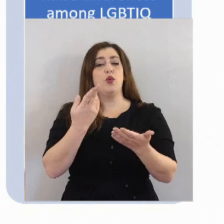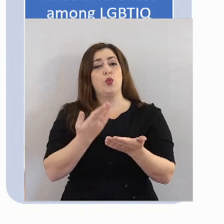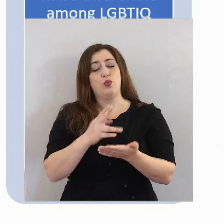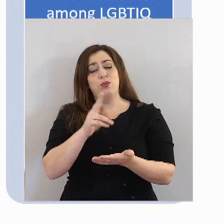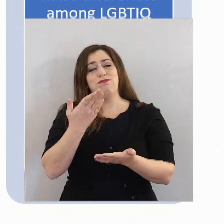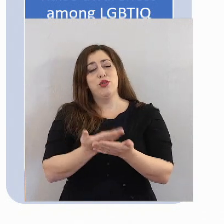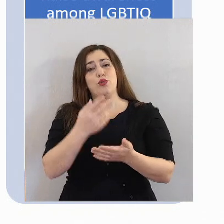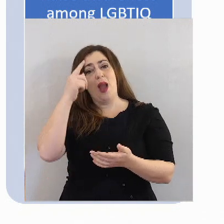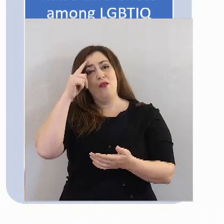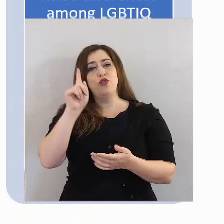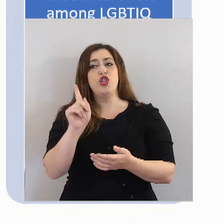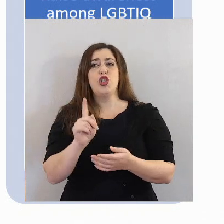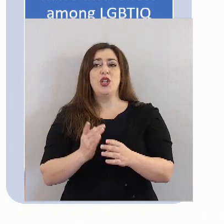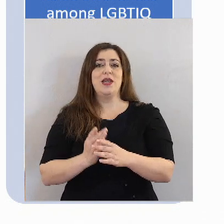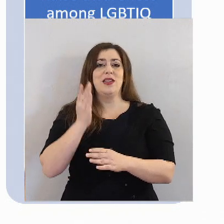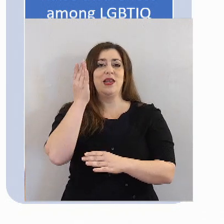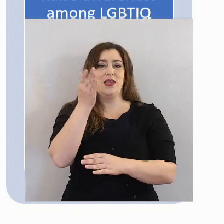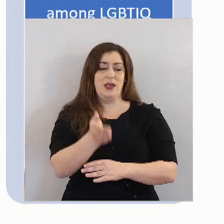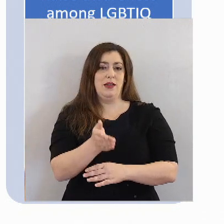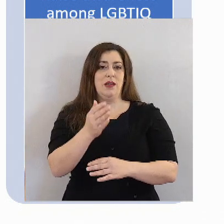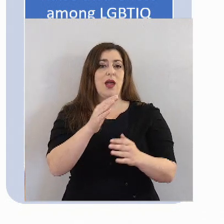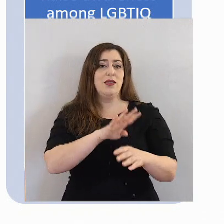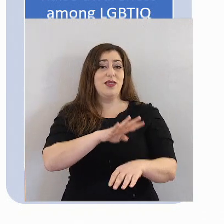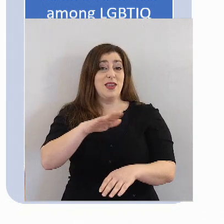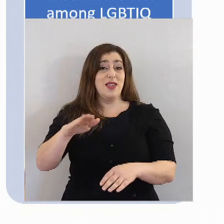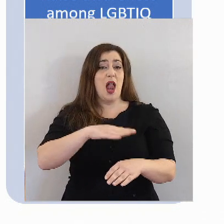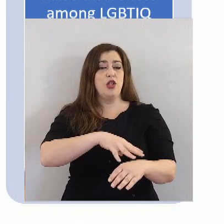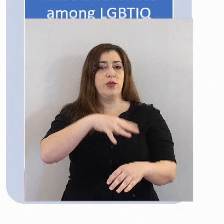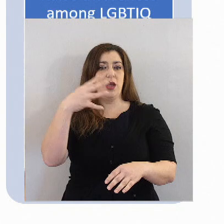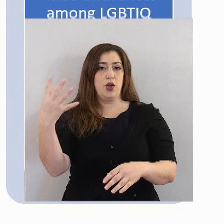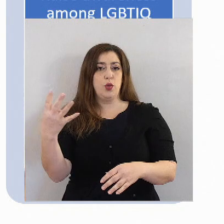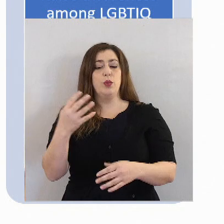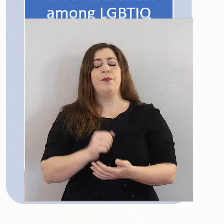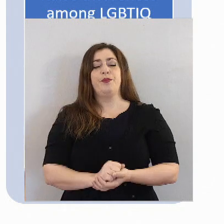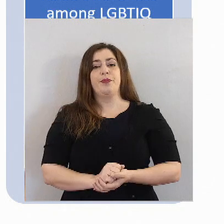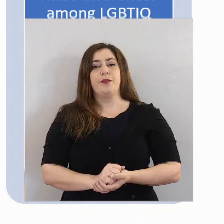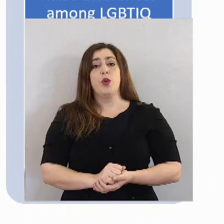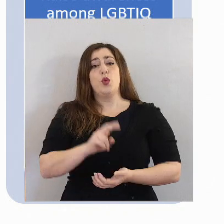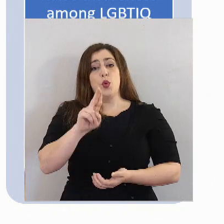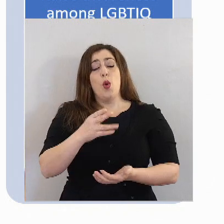healthcare services as being LGBTIQ inclusive, and to raise awareness among LGBTIQ persons on specific